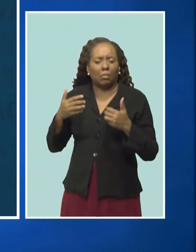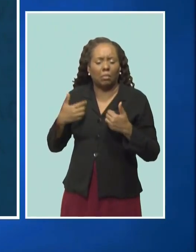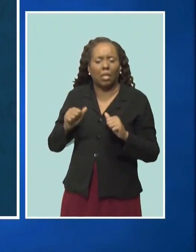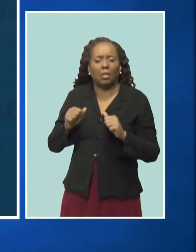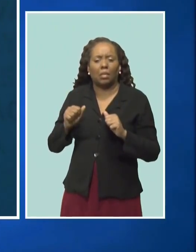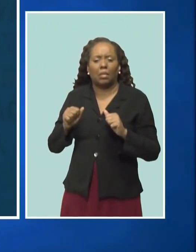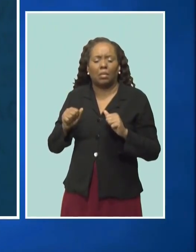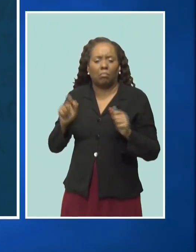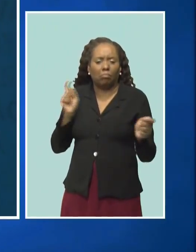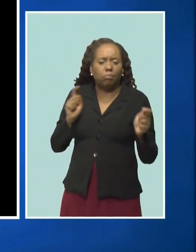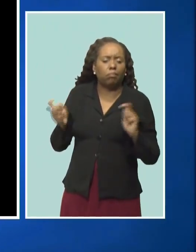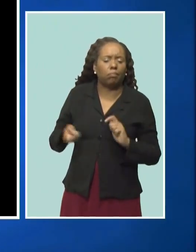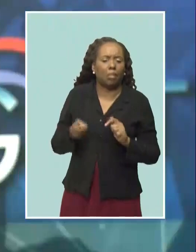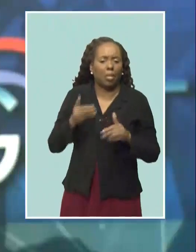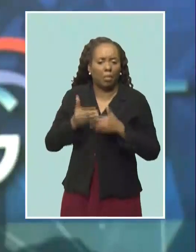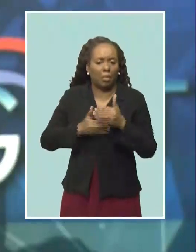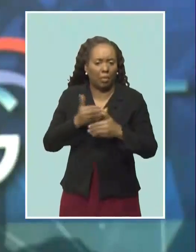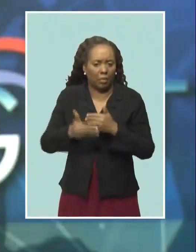pro-growth direction.